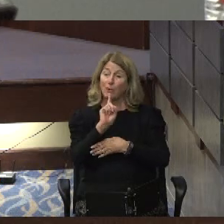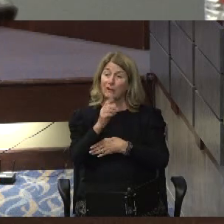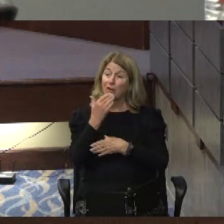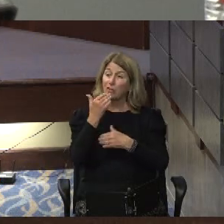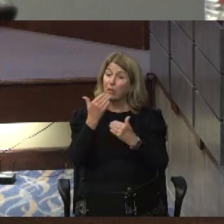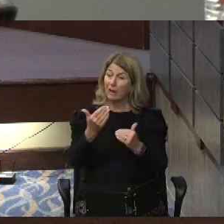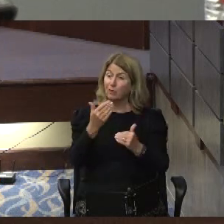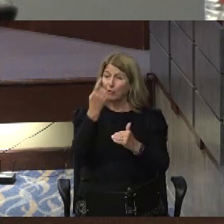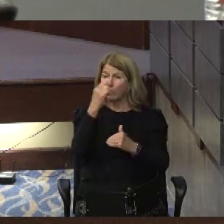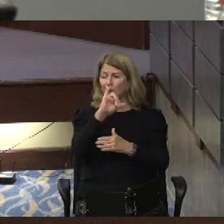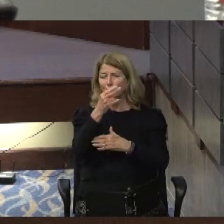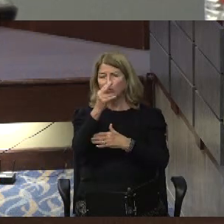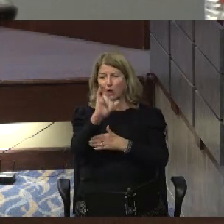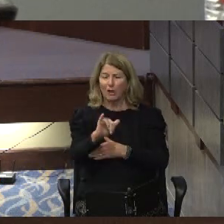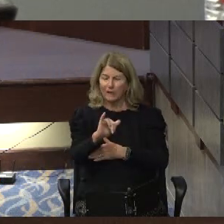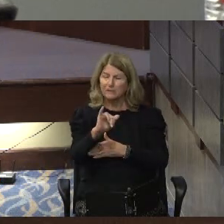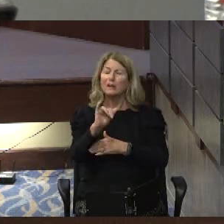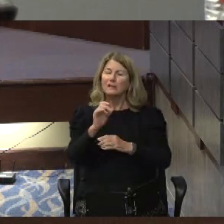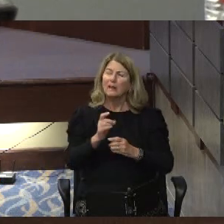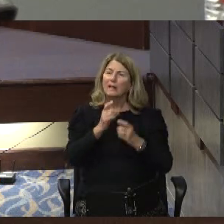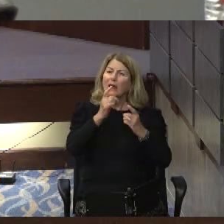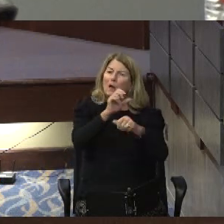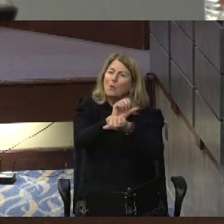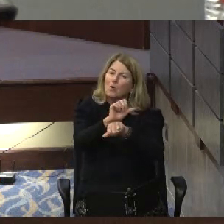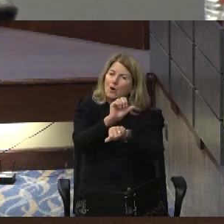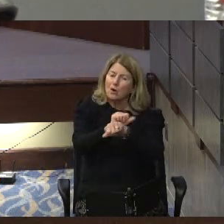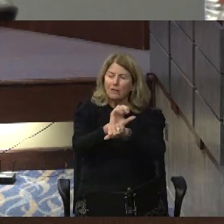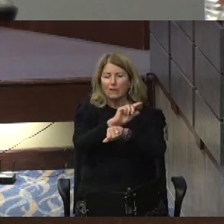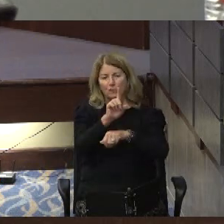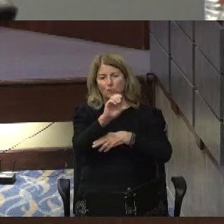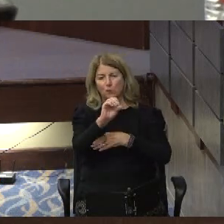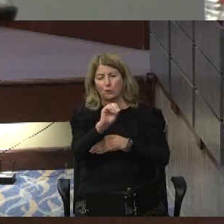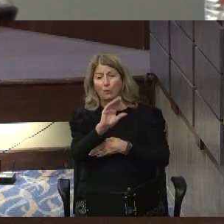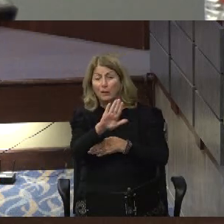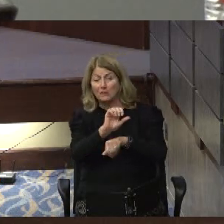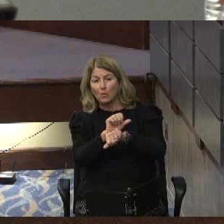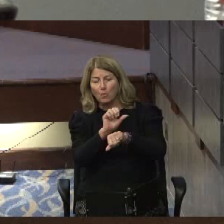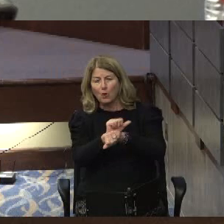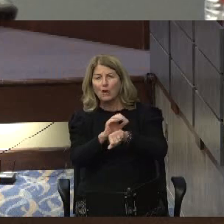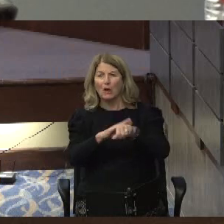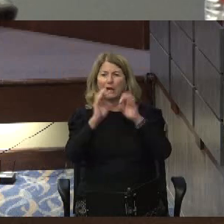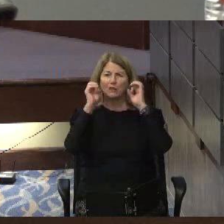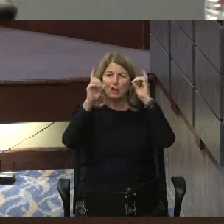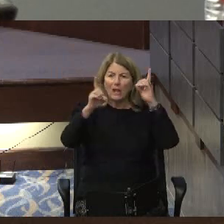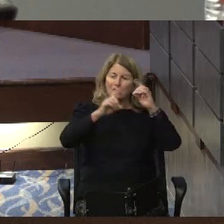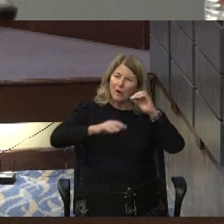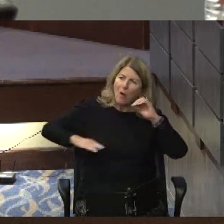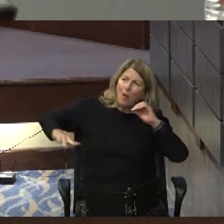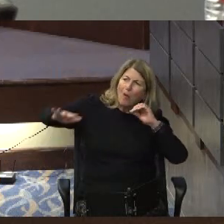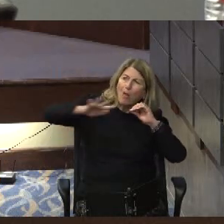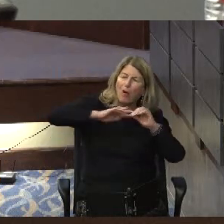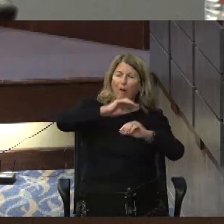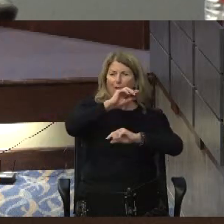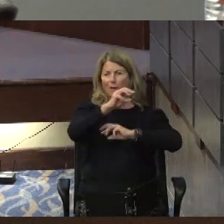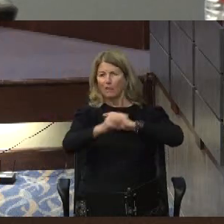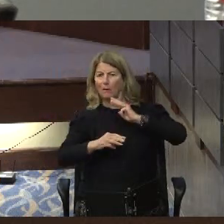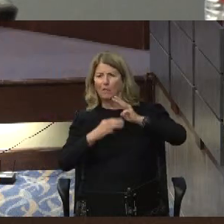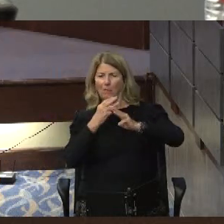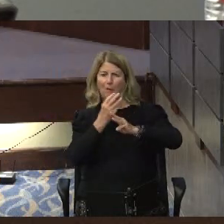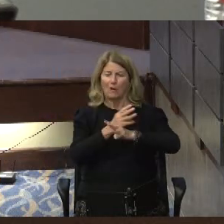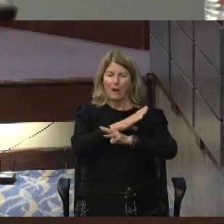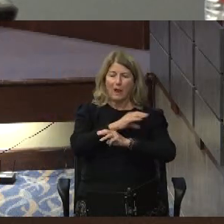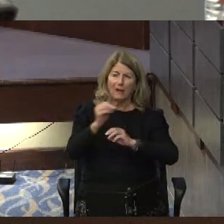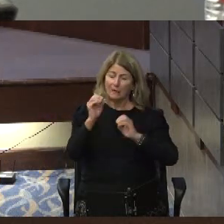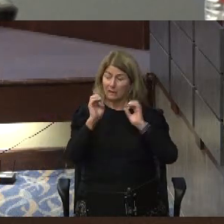for Johnny's dedicated work at the zoo. His work on education across the globe and conservation across the globe has been